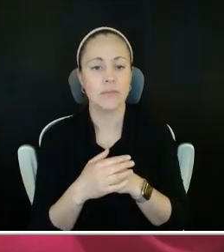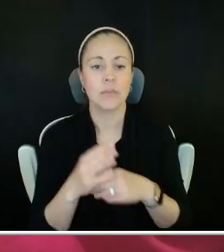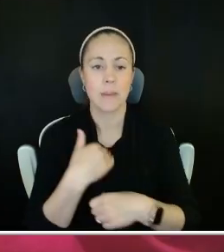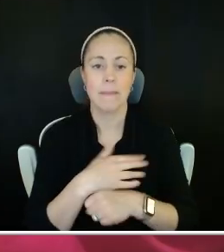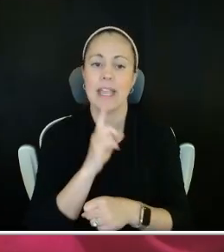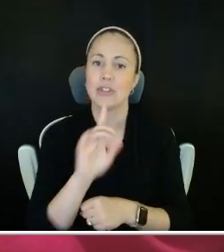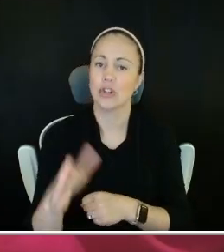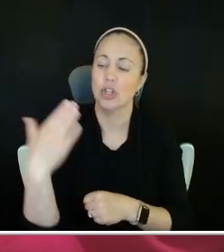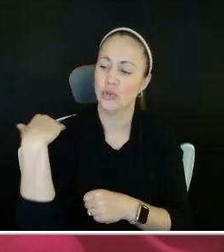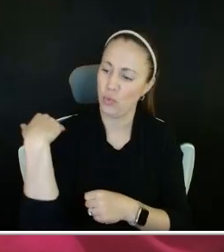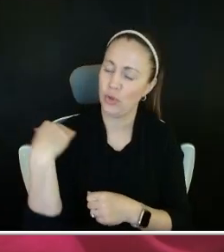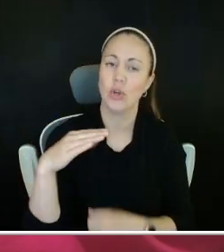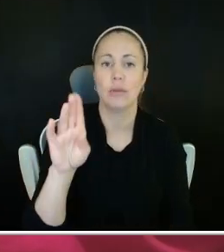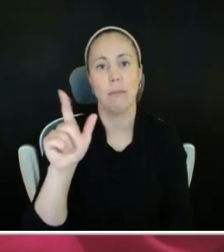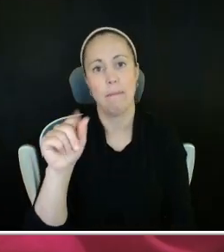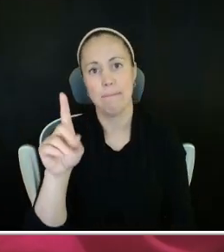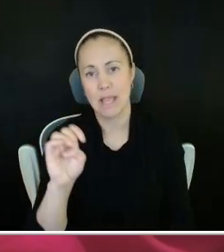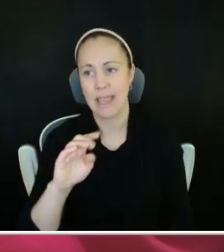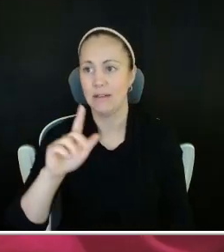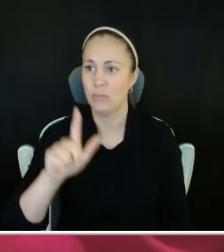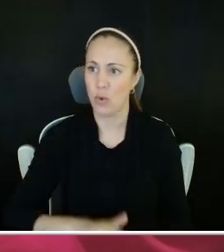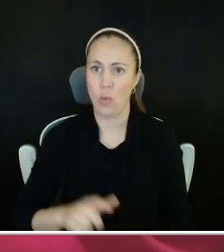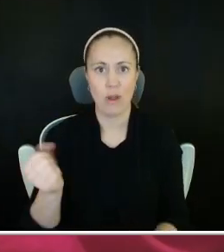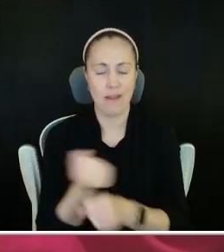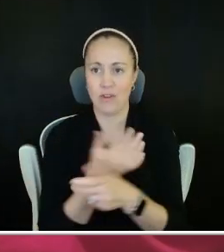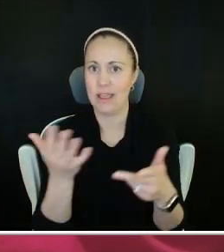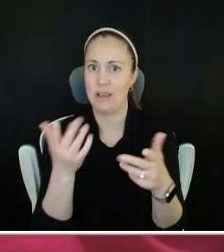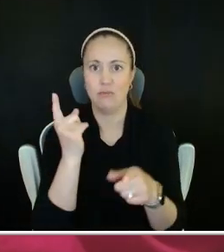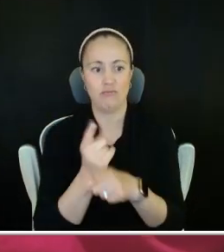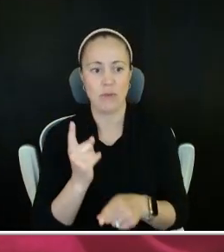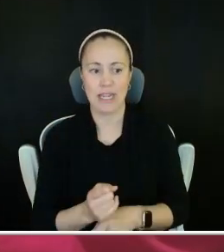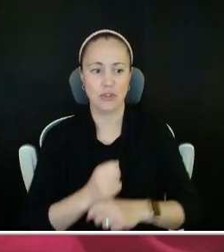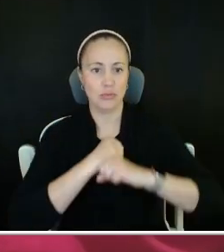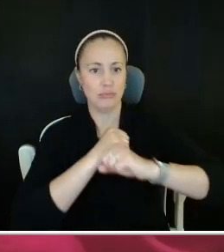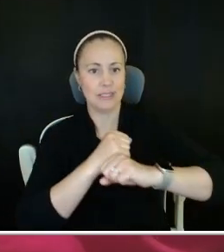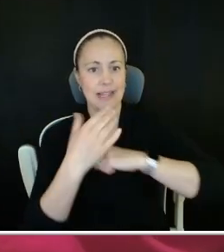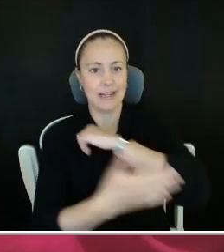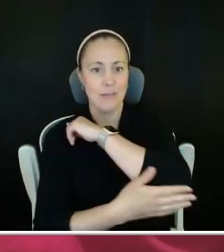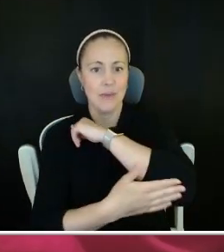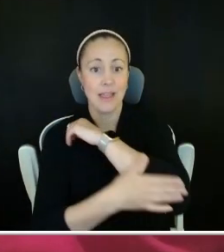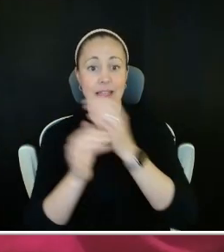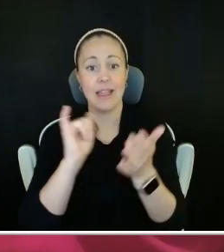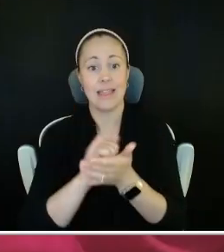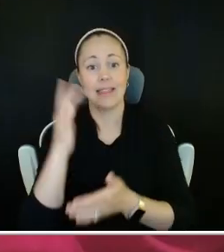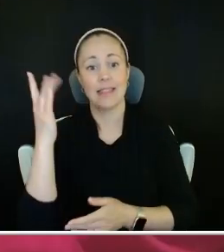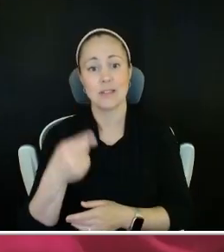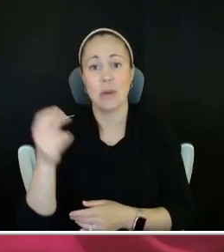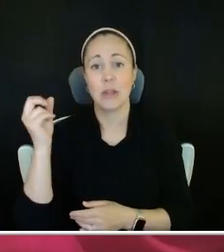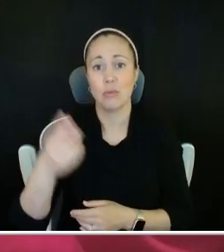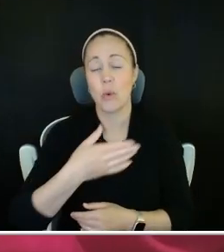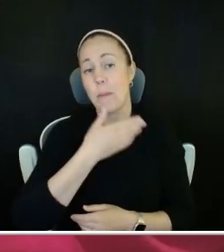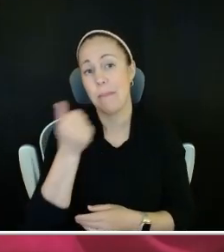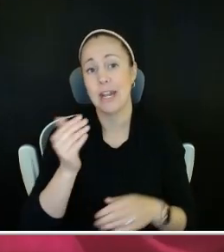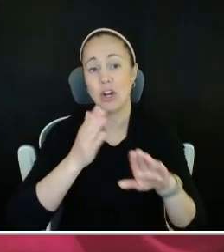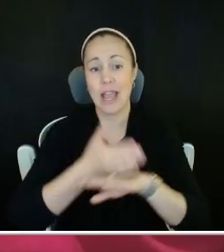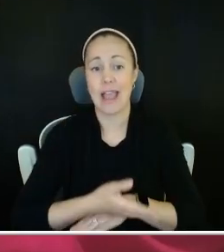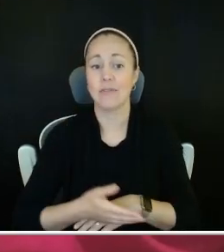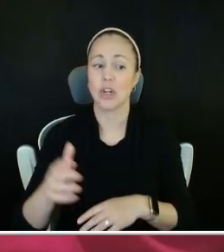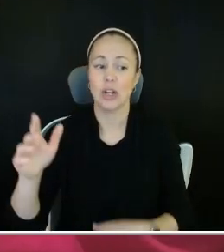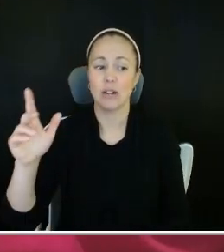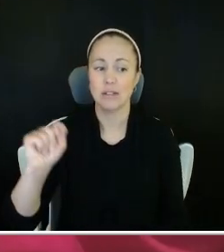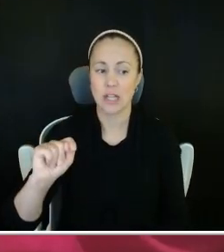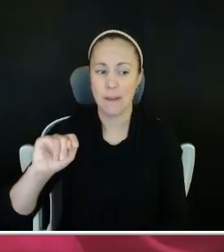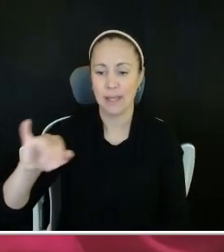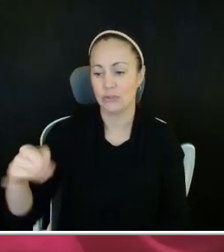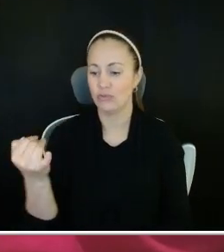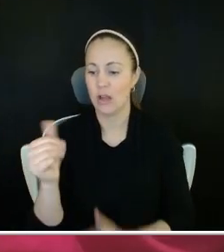lower half are right to protect the elbow. And that's why you throw better after Tommy John surgery. It's not just the ligament. The